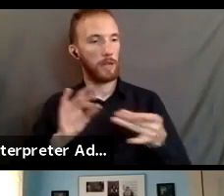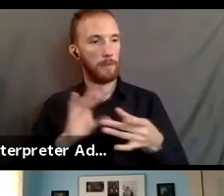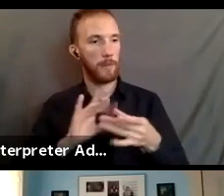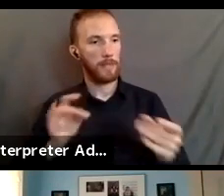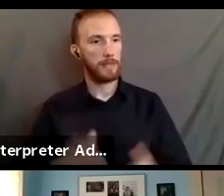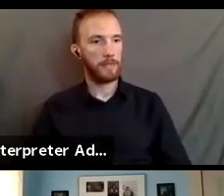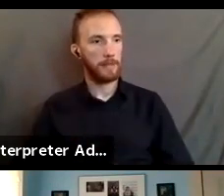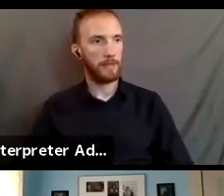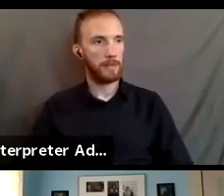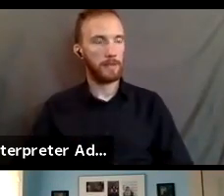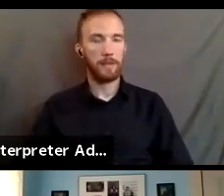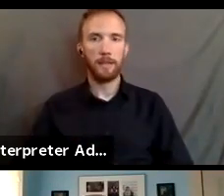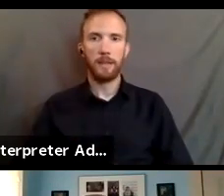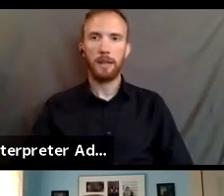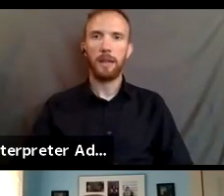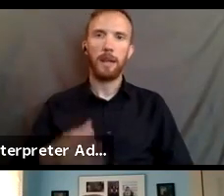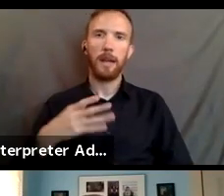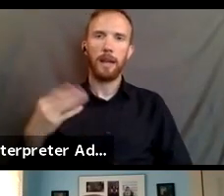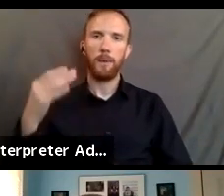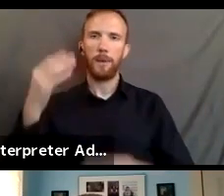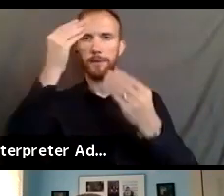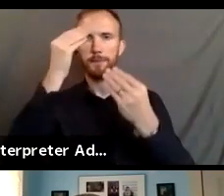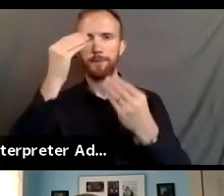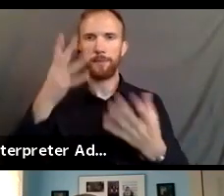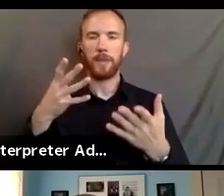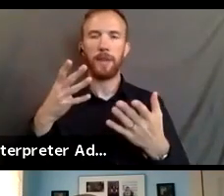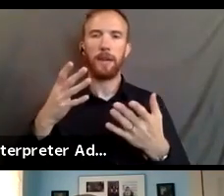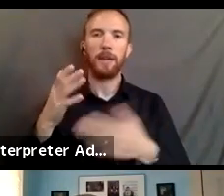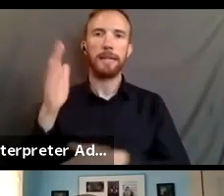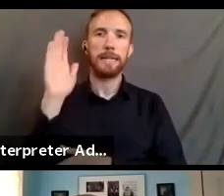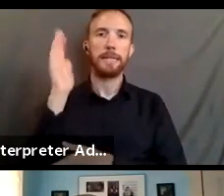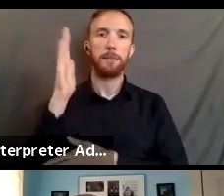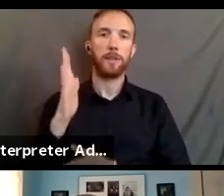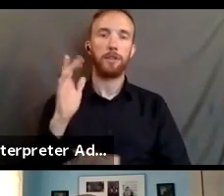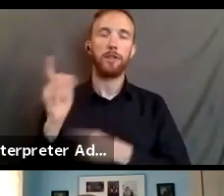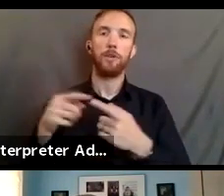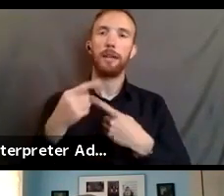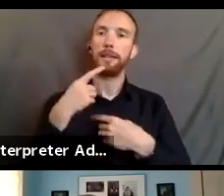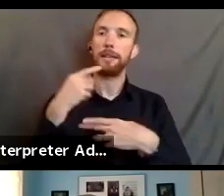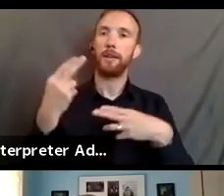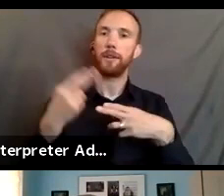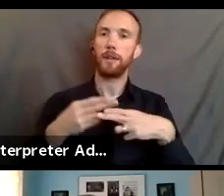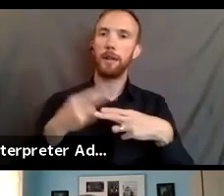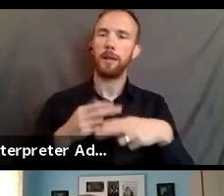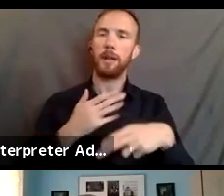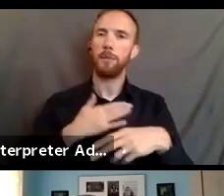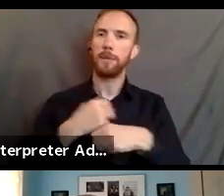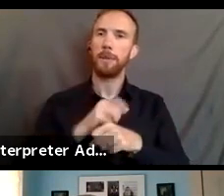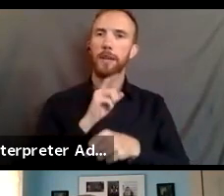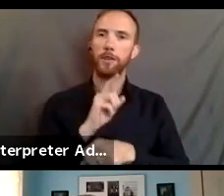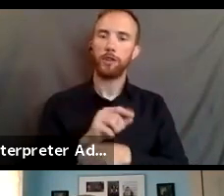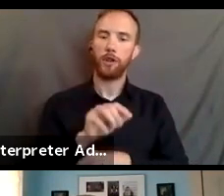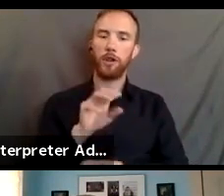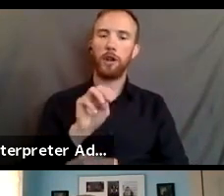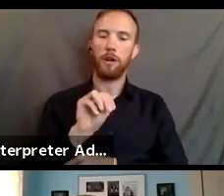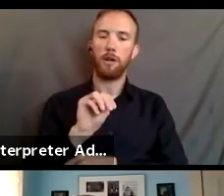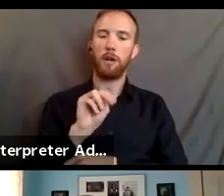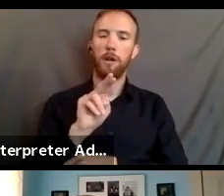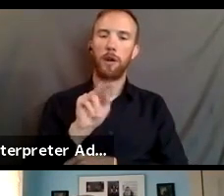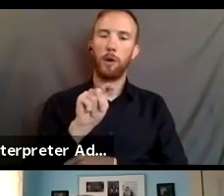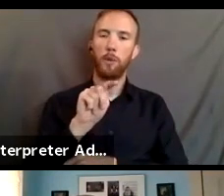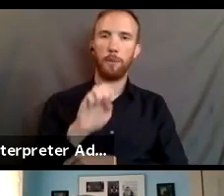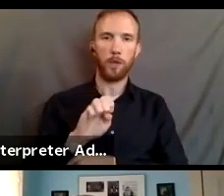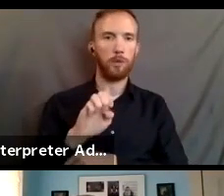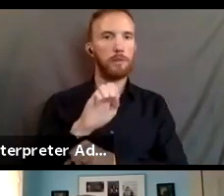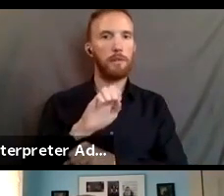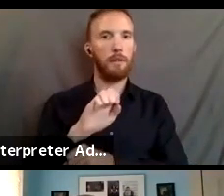thank you and just to note for the speakers when i do call your name make sure that you are unmuted um we would appreciate